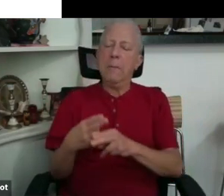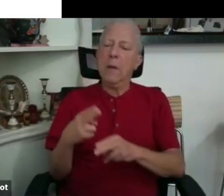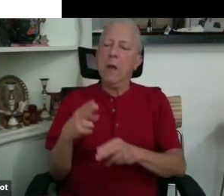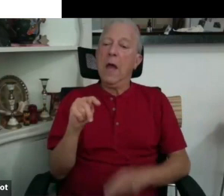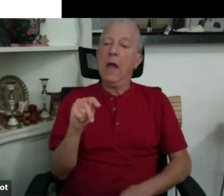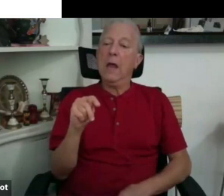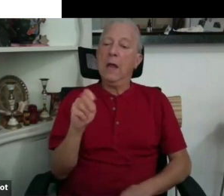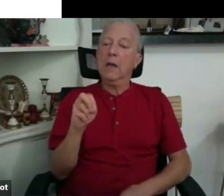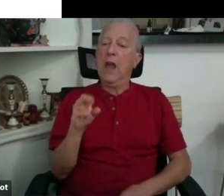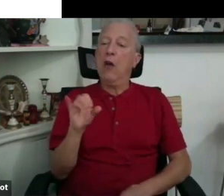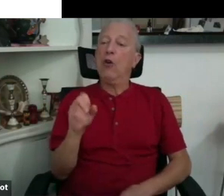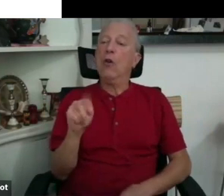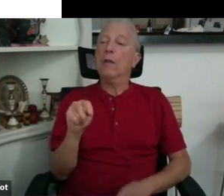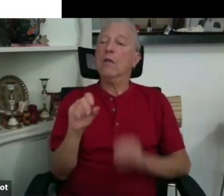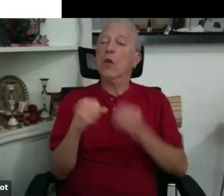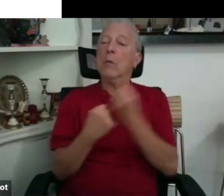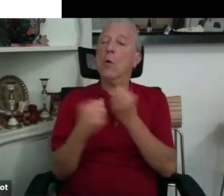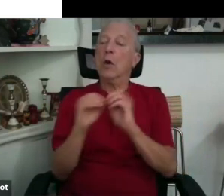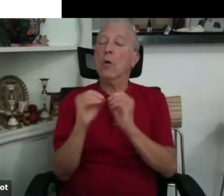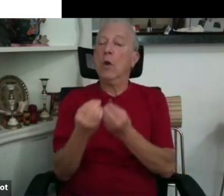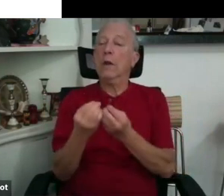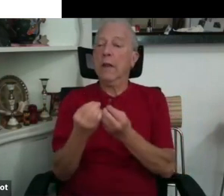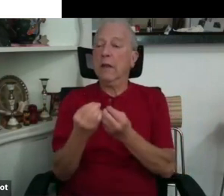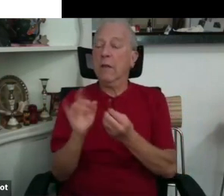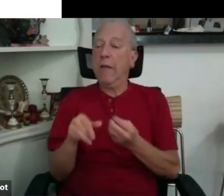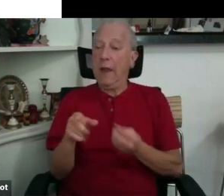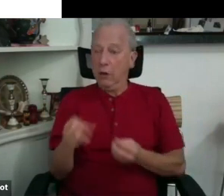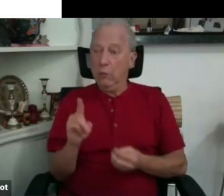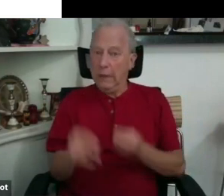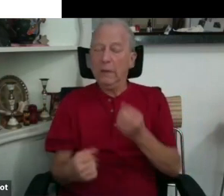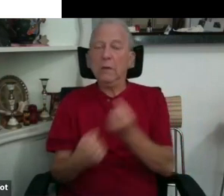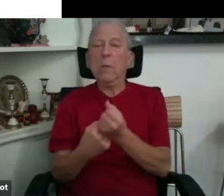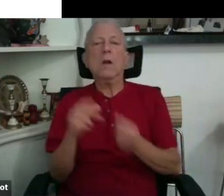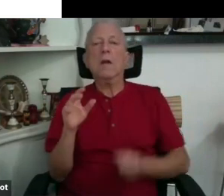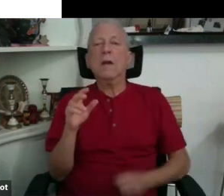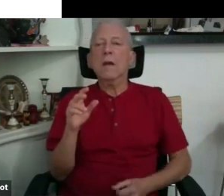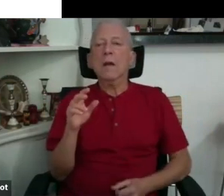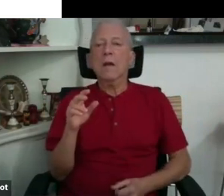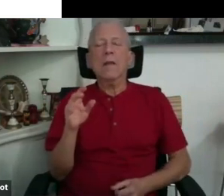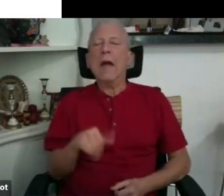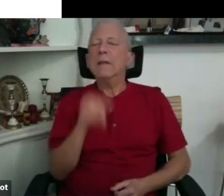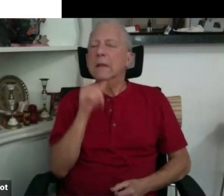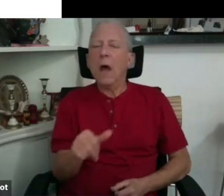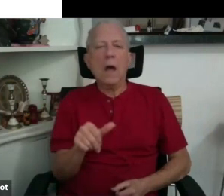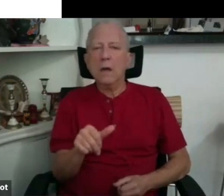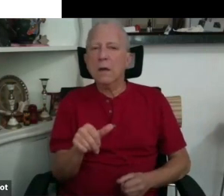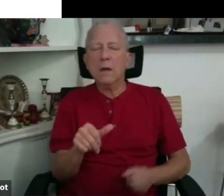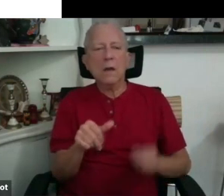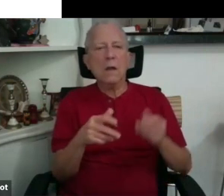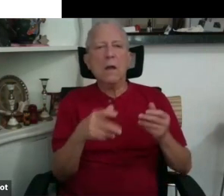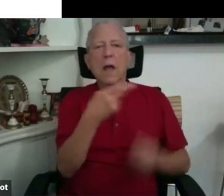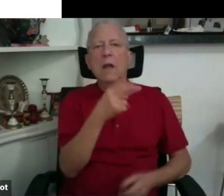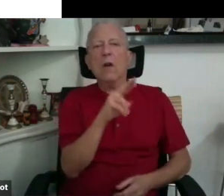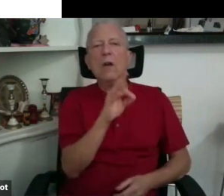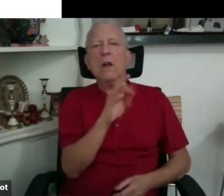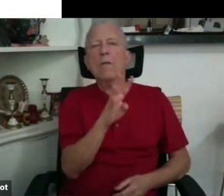organization that you supported. Like that's not like what the text of HR 9495